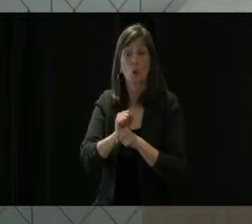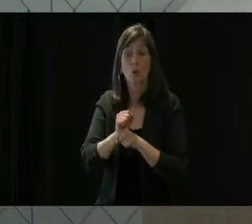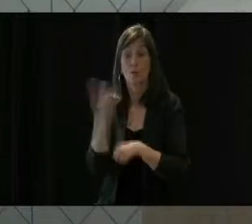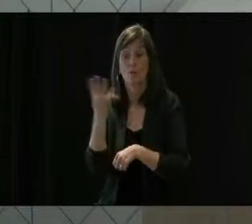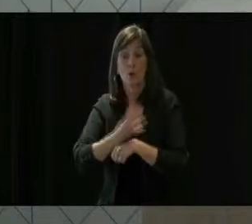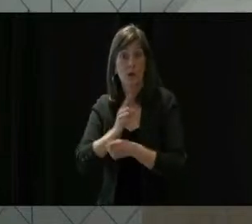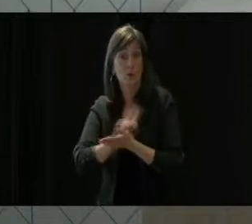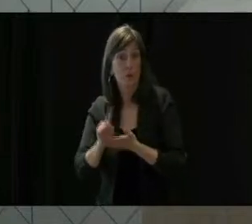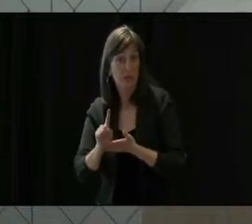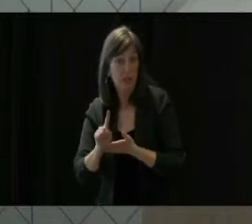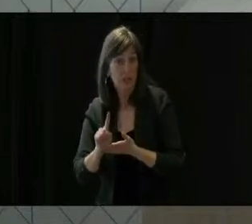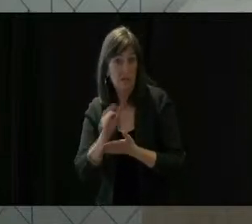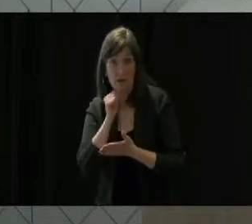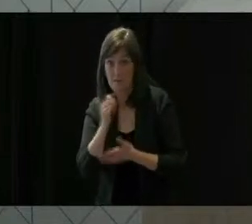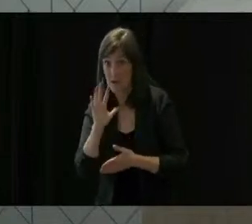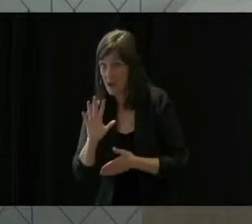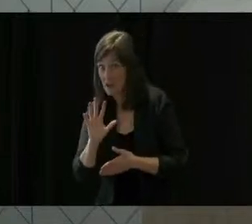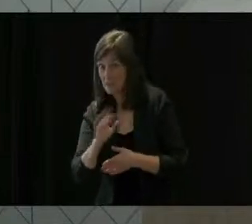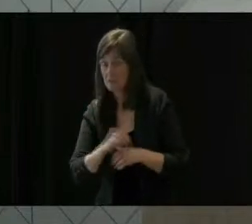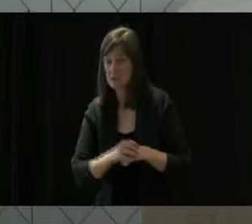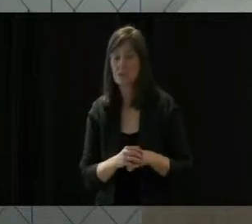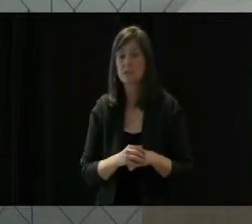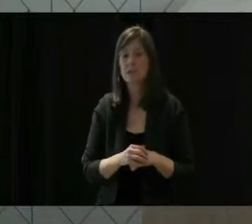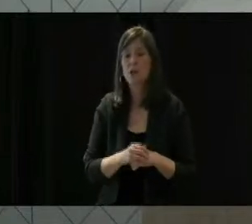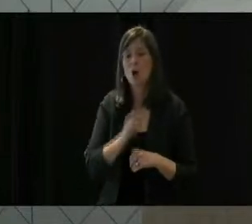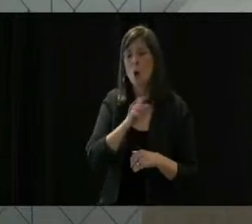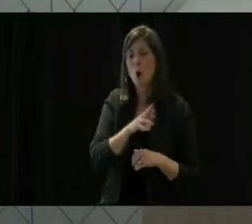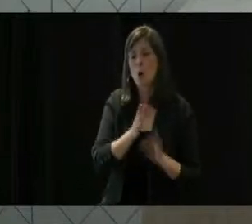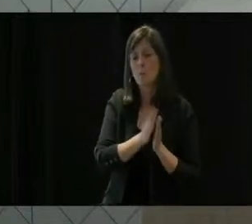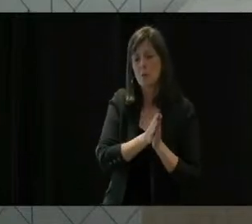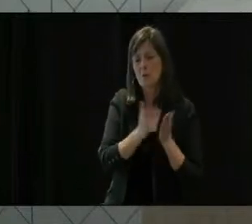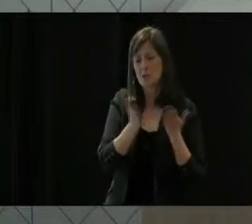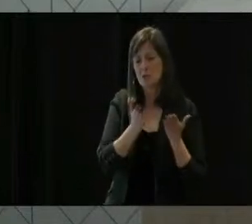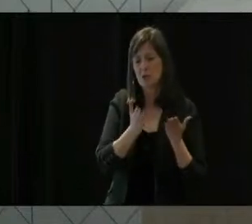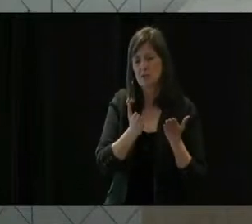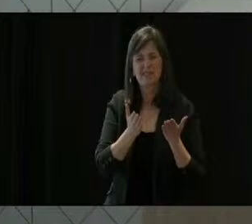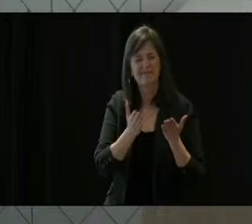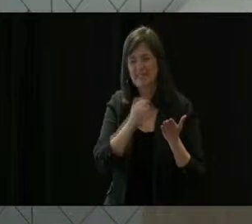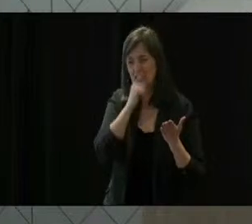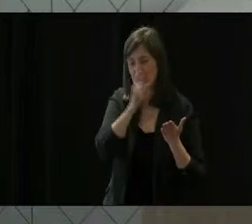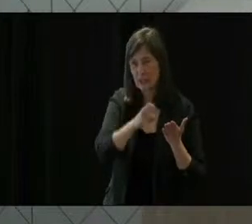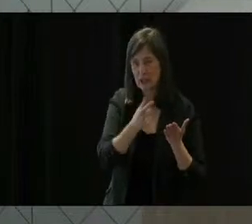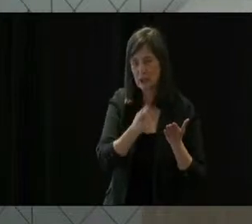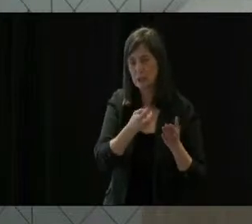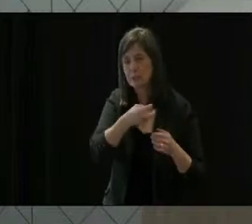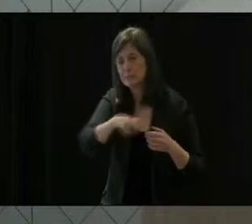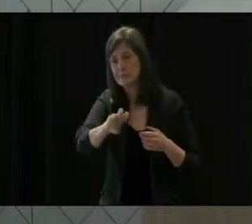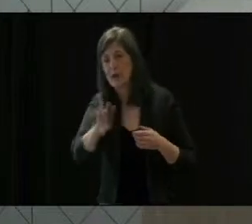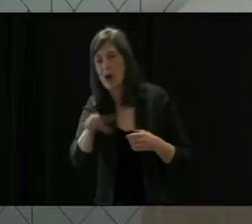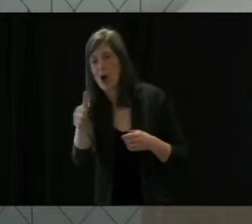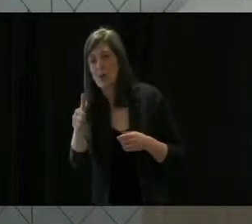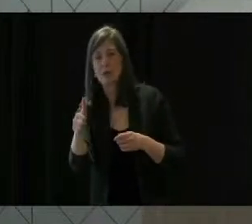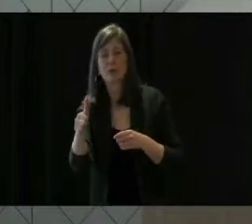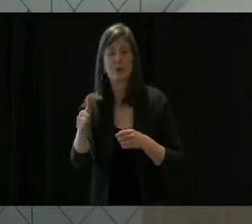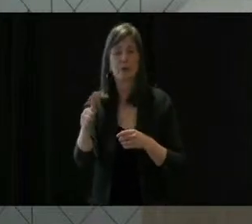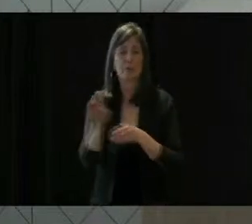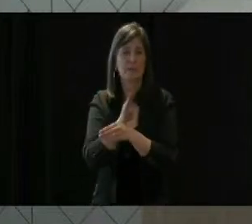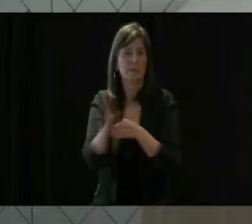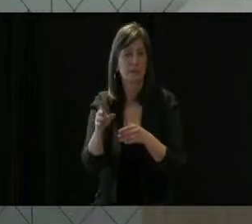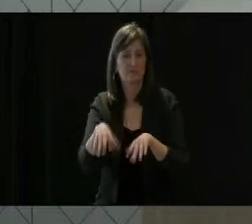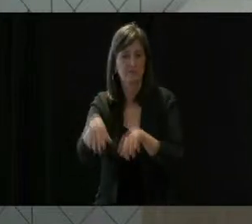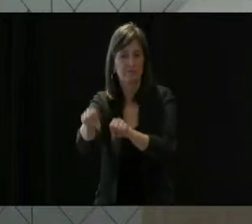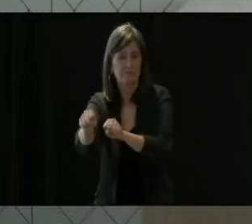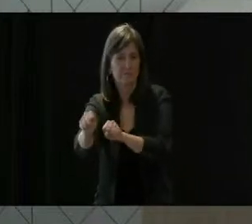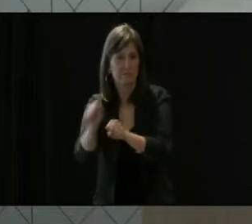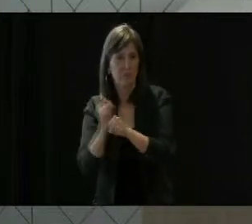about things that don't need to be done in the public sector. But at the end of the day, that's not